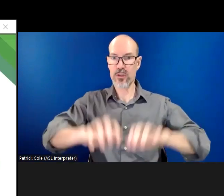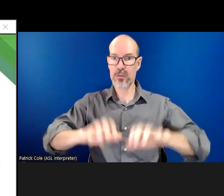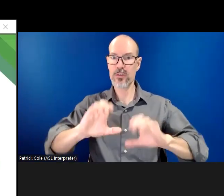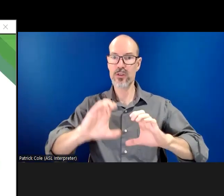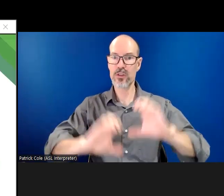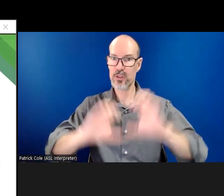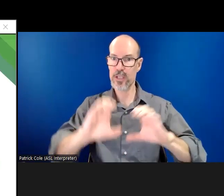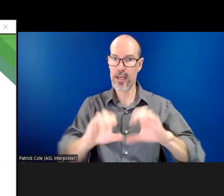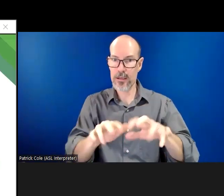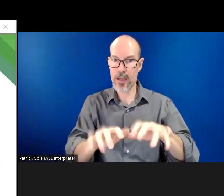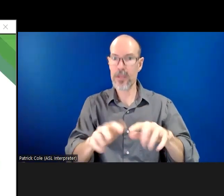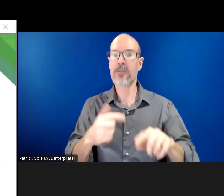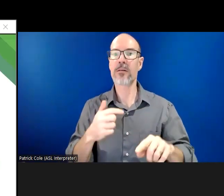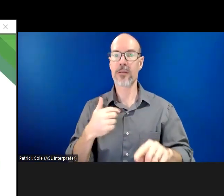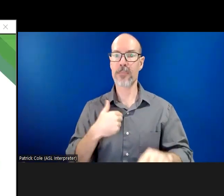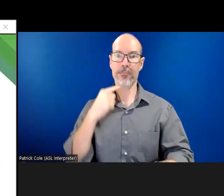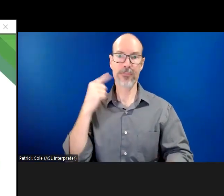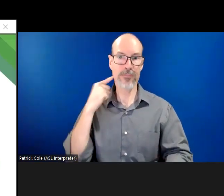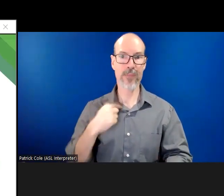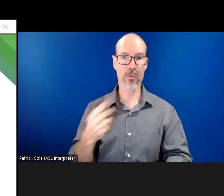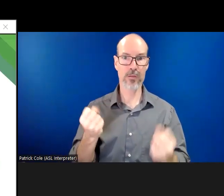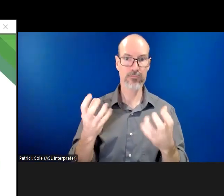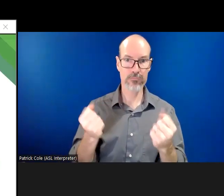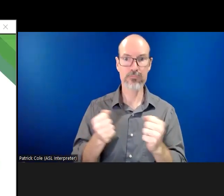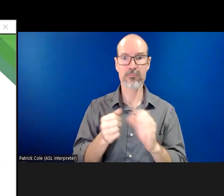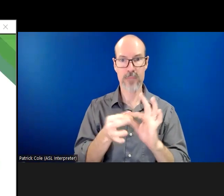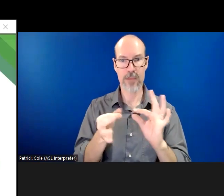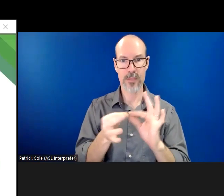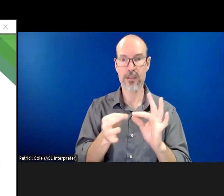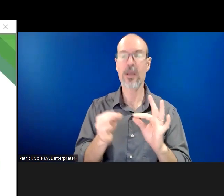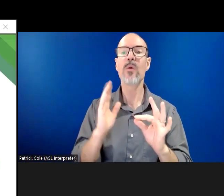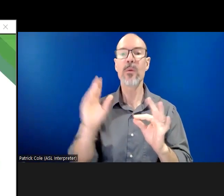promote you to a panelist so you will be able to communicate with our ASL interpreters.